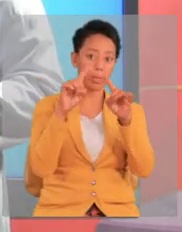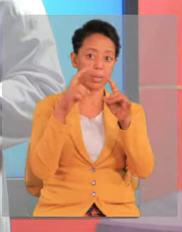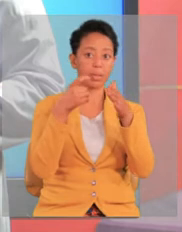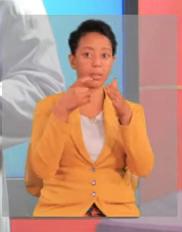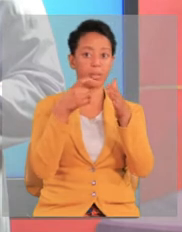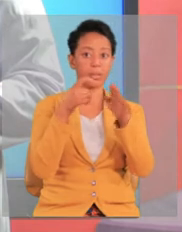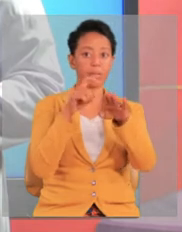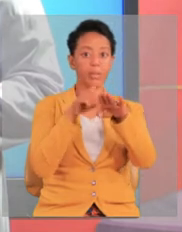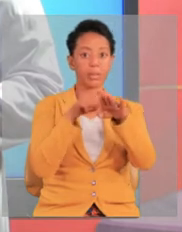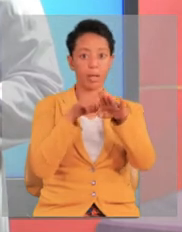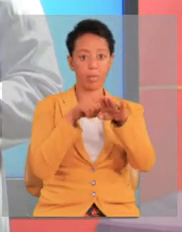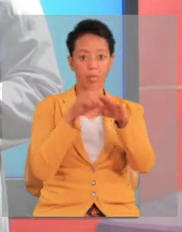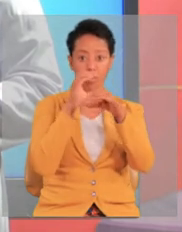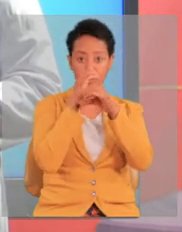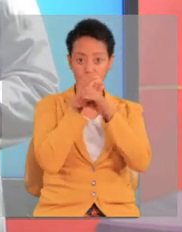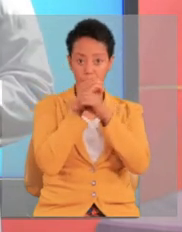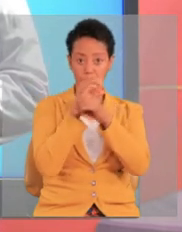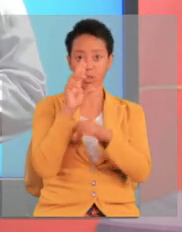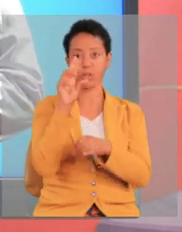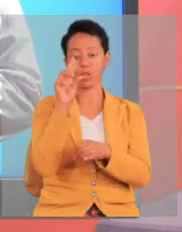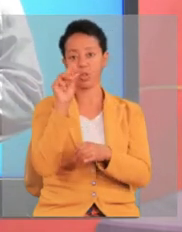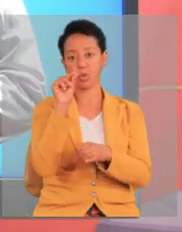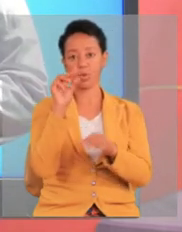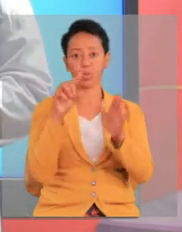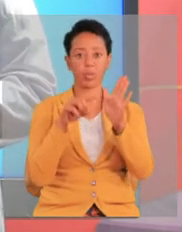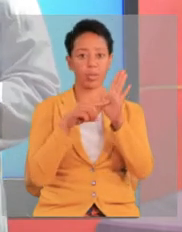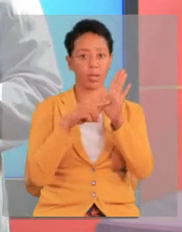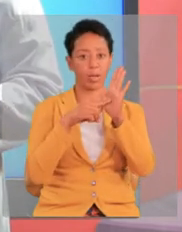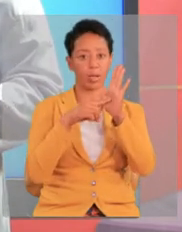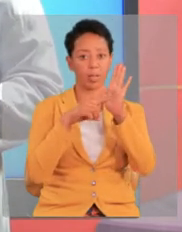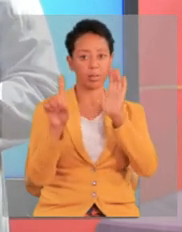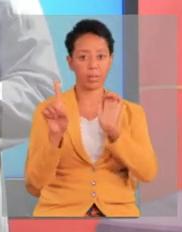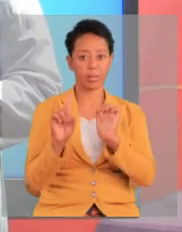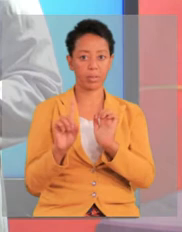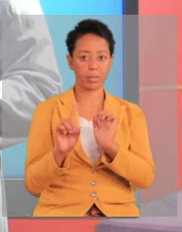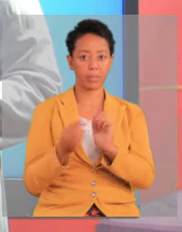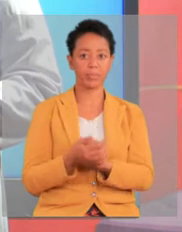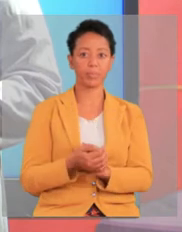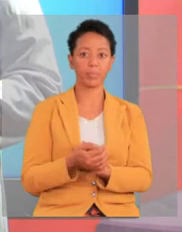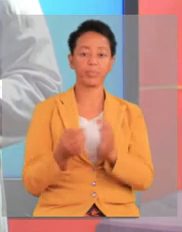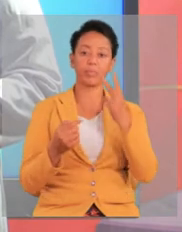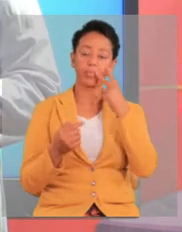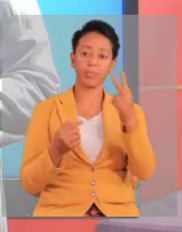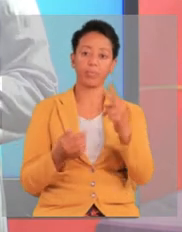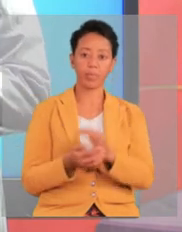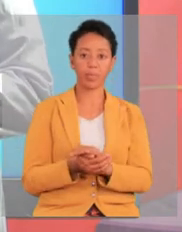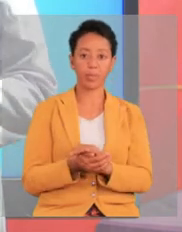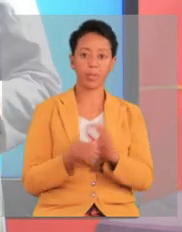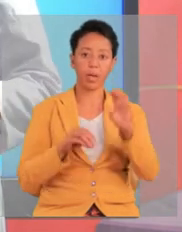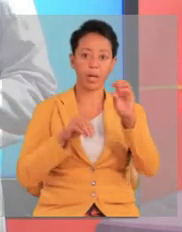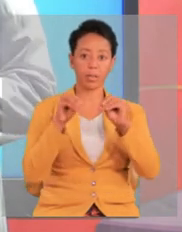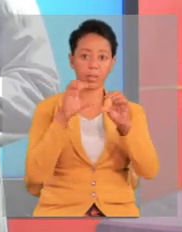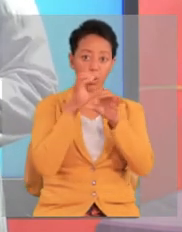of completion is not definitely stated. You see, the action is